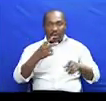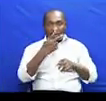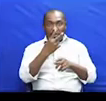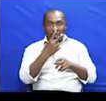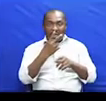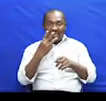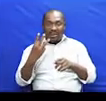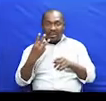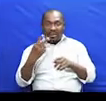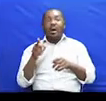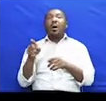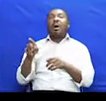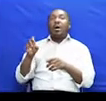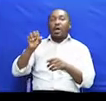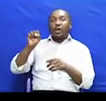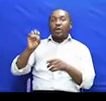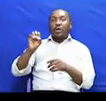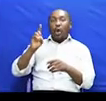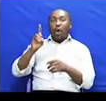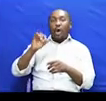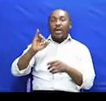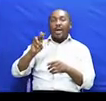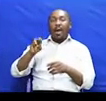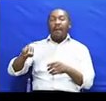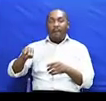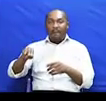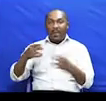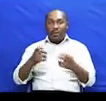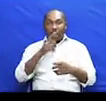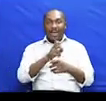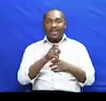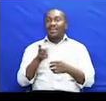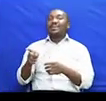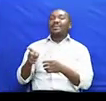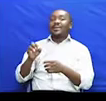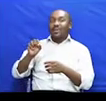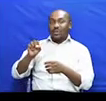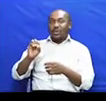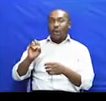of 23. So X is sodium atom.